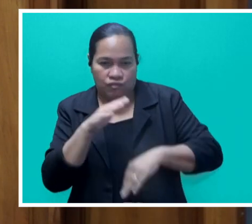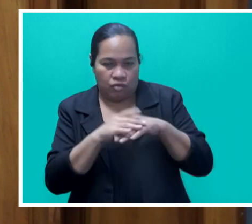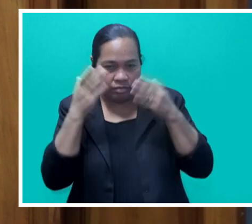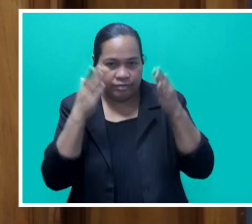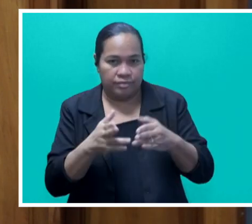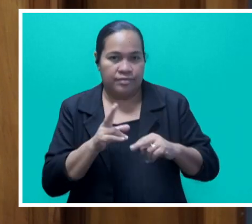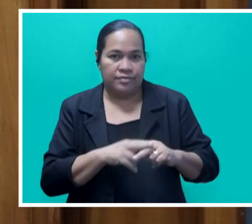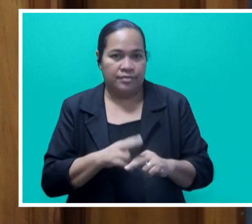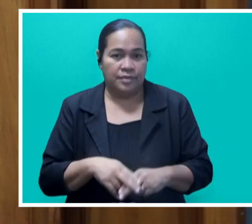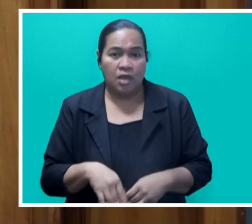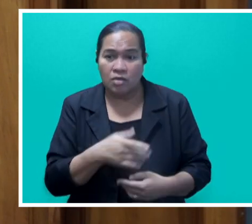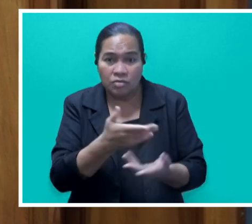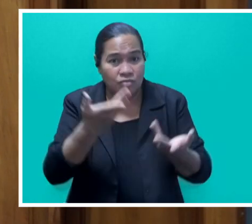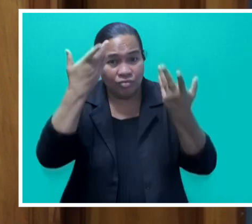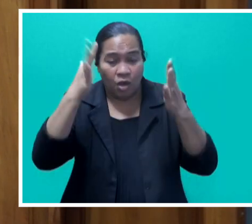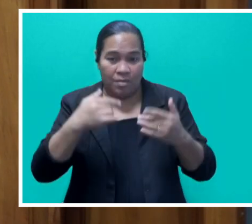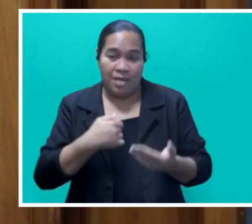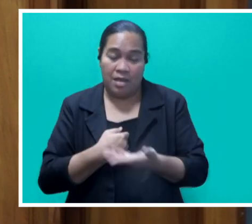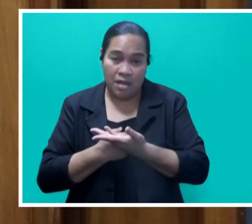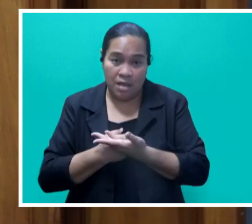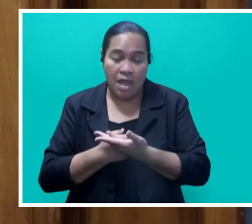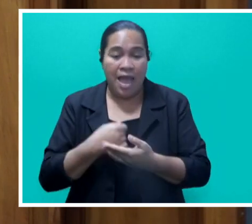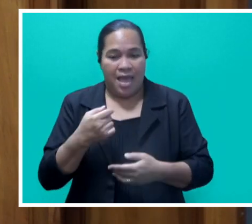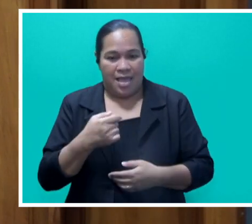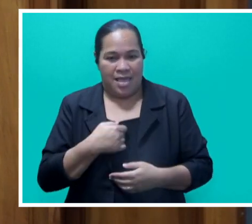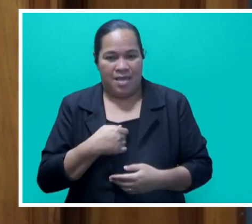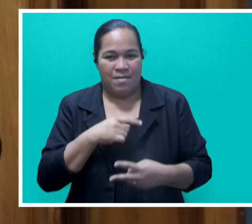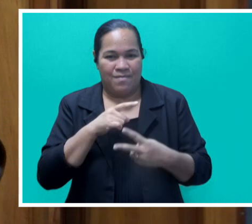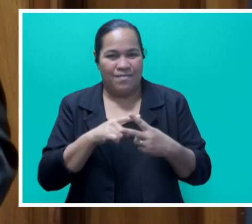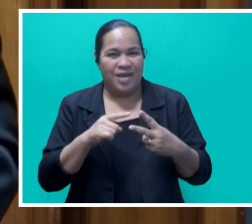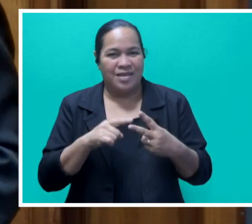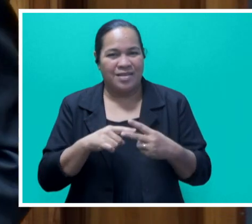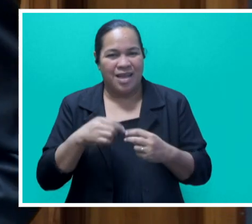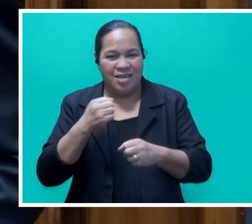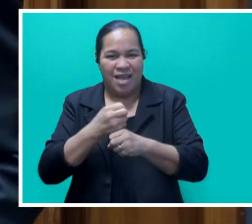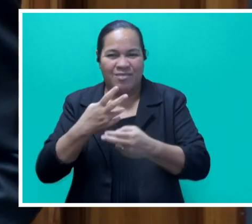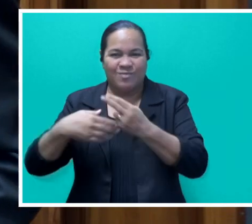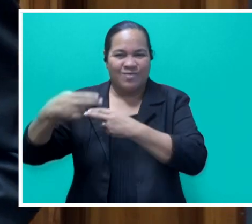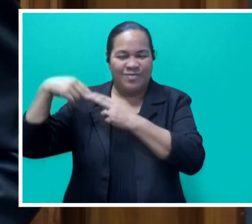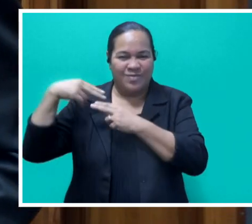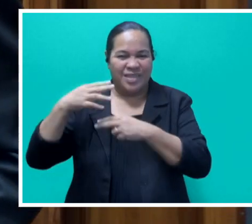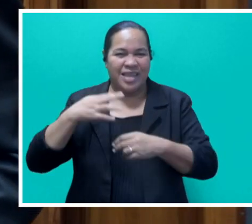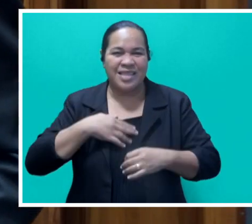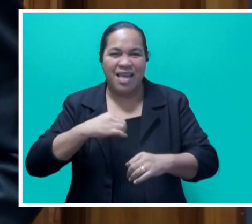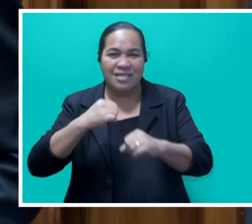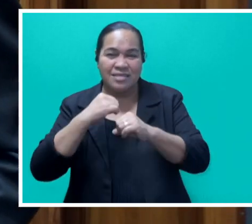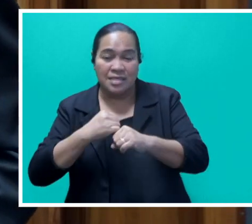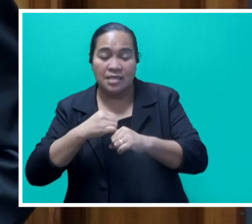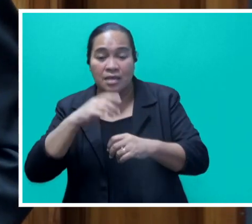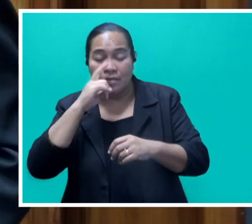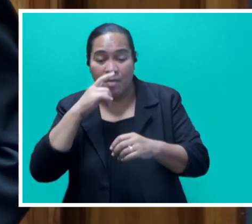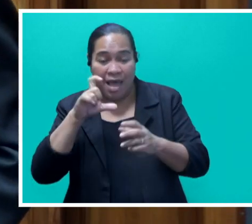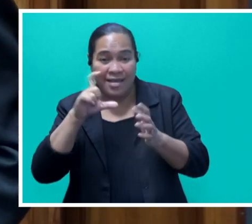for those who do not know me, I am a descendant of two warrior clans, from Navitomi, from the Turanga Tunrau in Rawa,